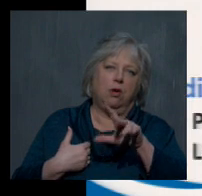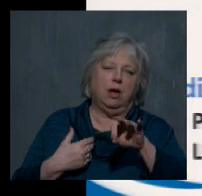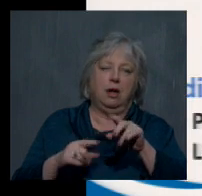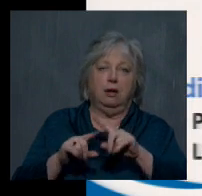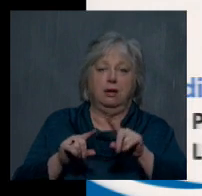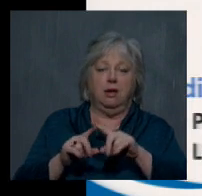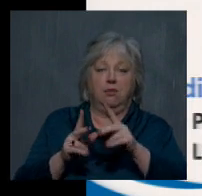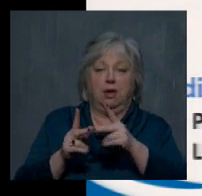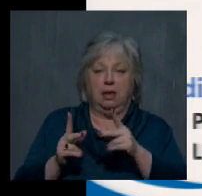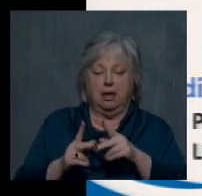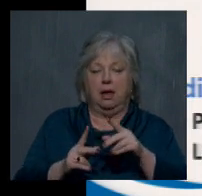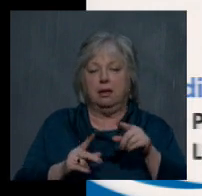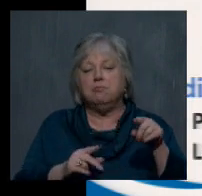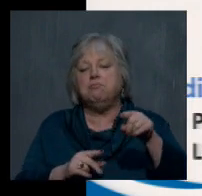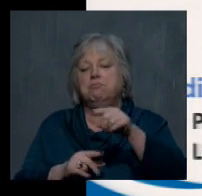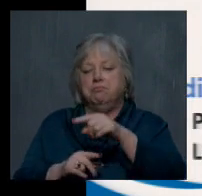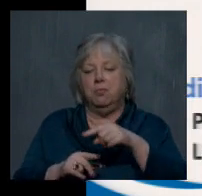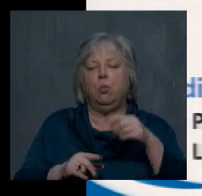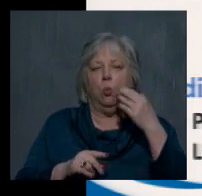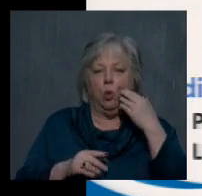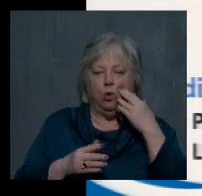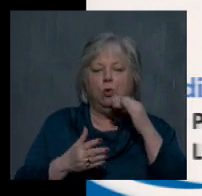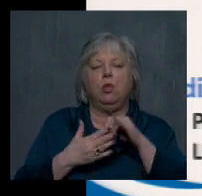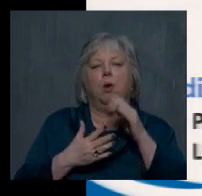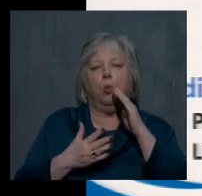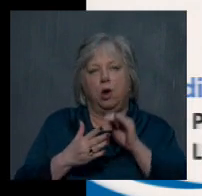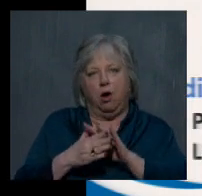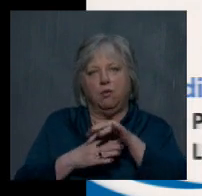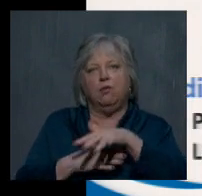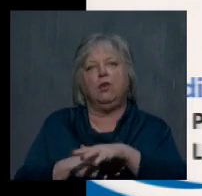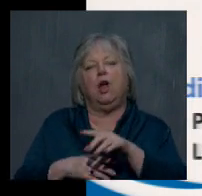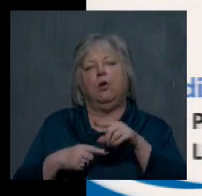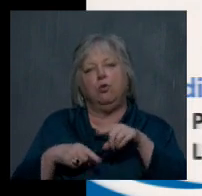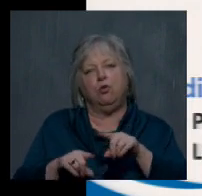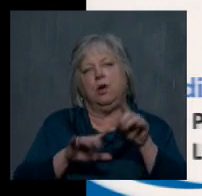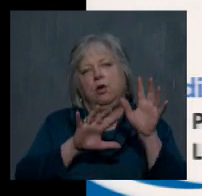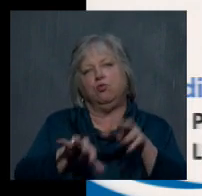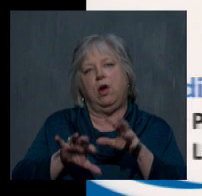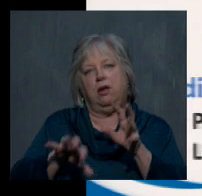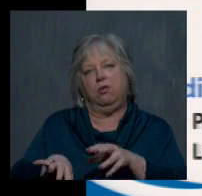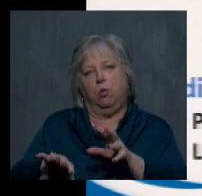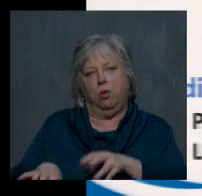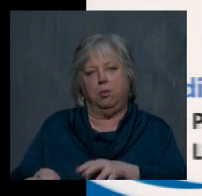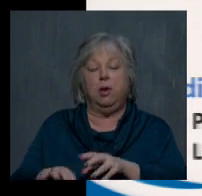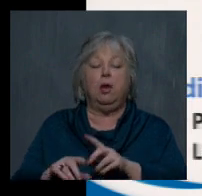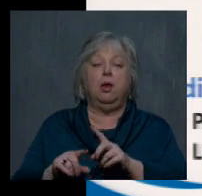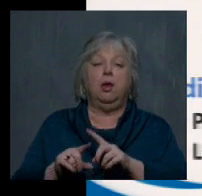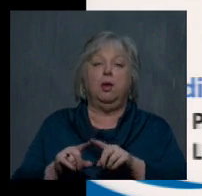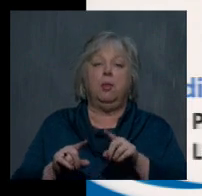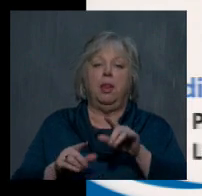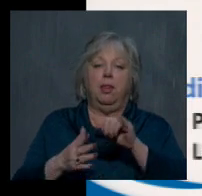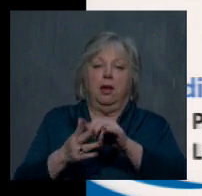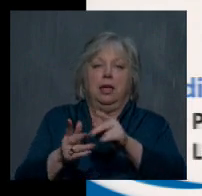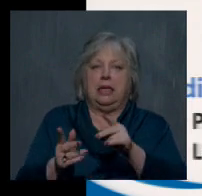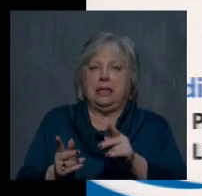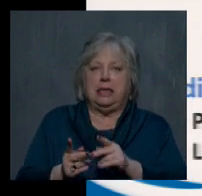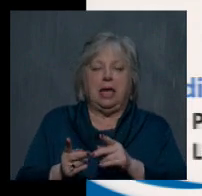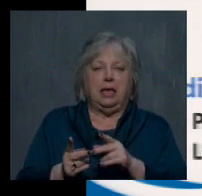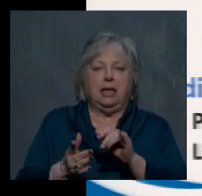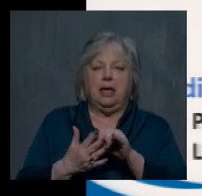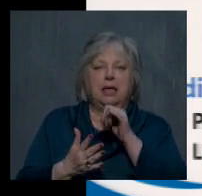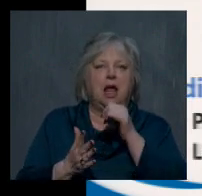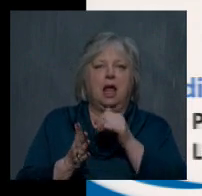sites that we knew at the time would overflow during a rain event. But that's the sites that overflowed. That's not